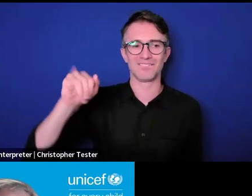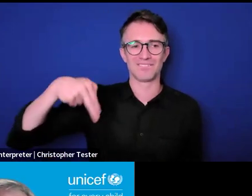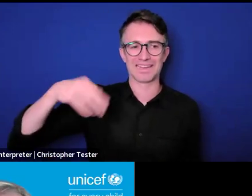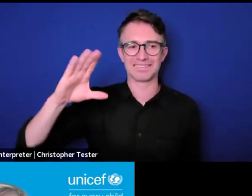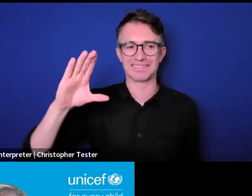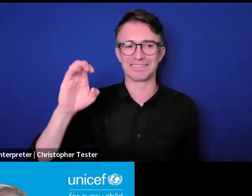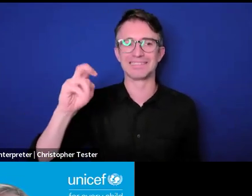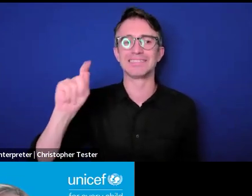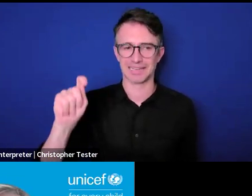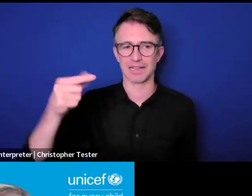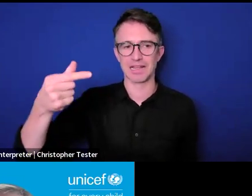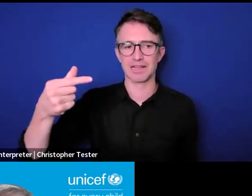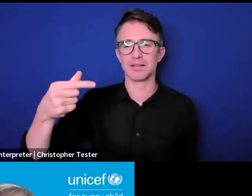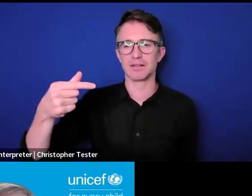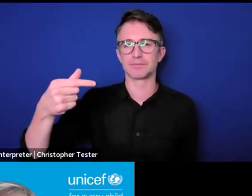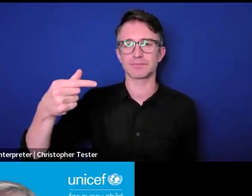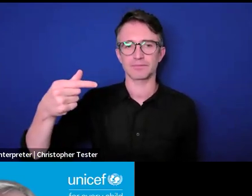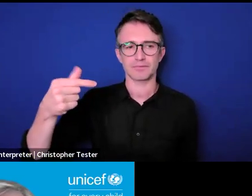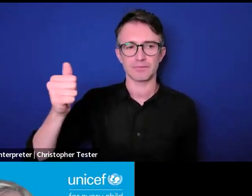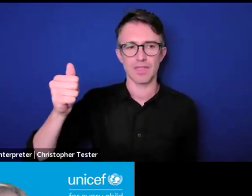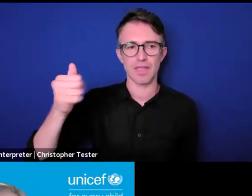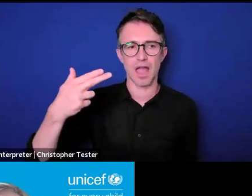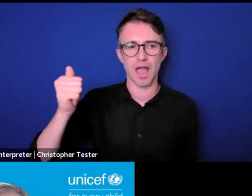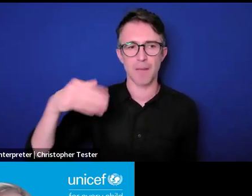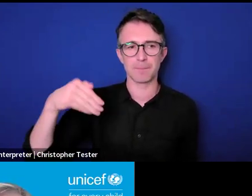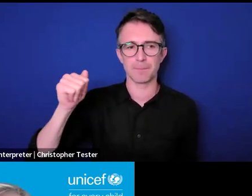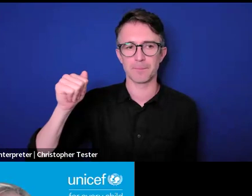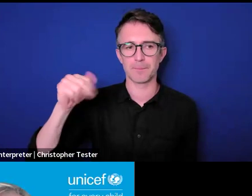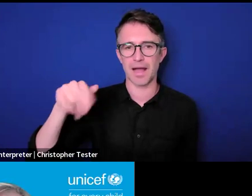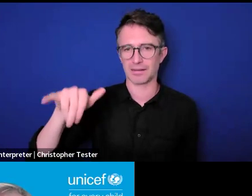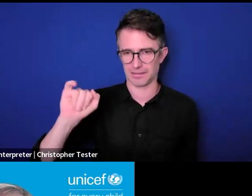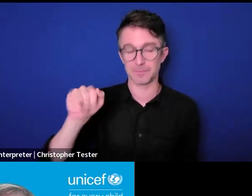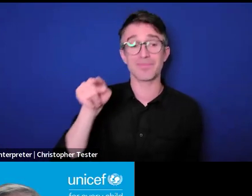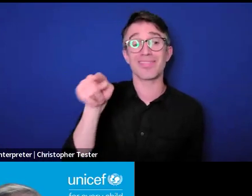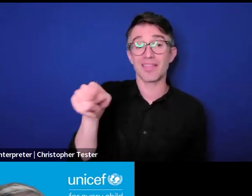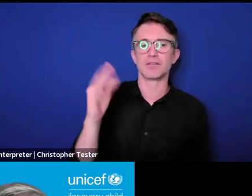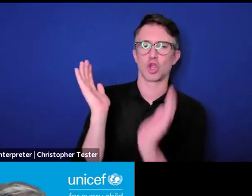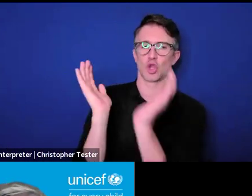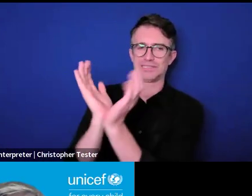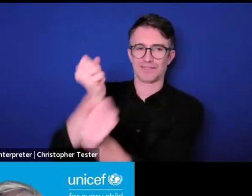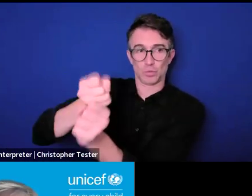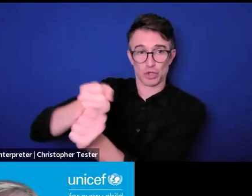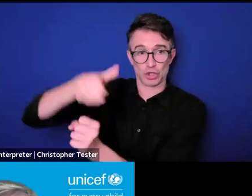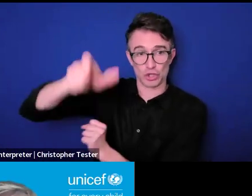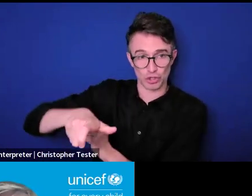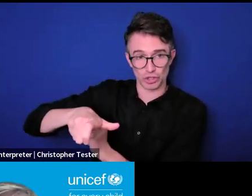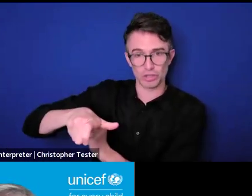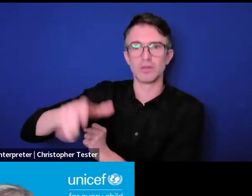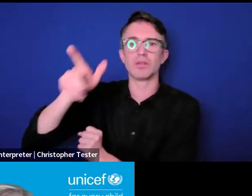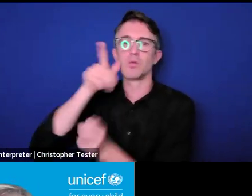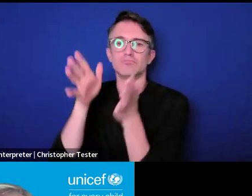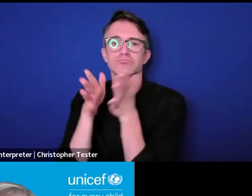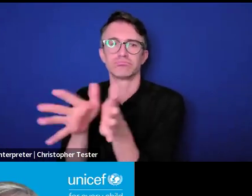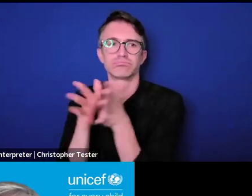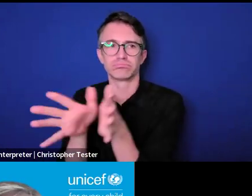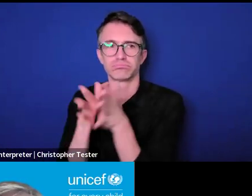insight on a work that has been done with private sector with regards to fostering care